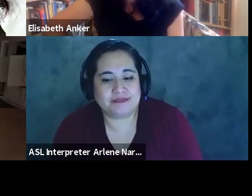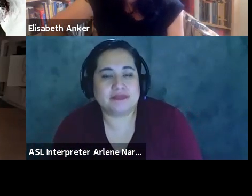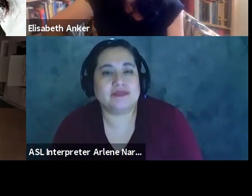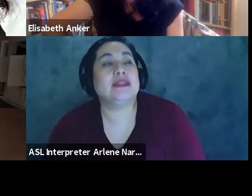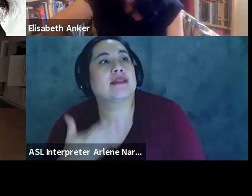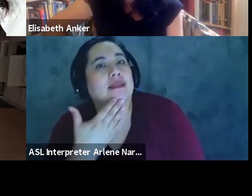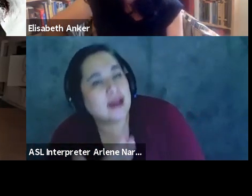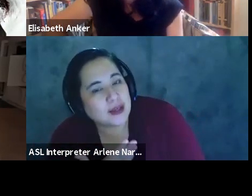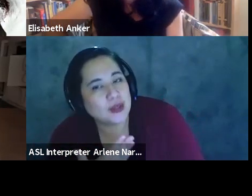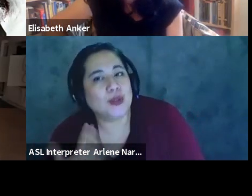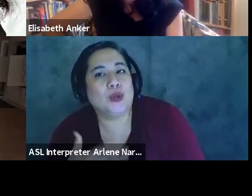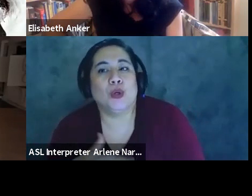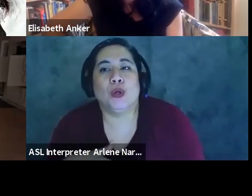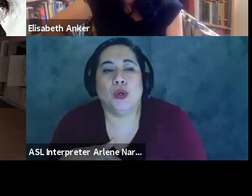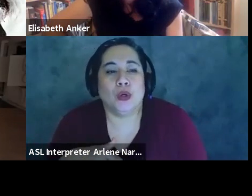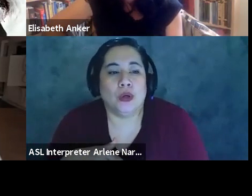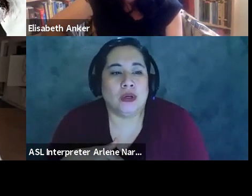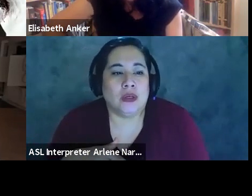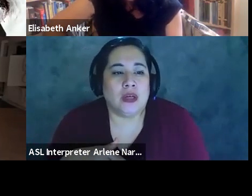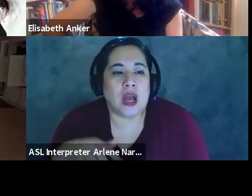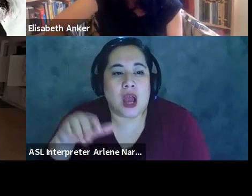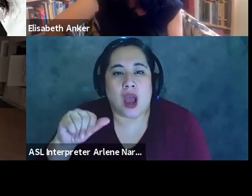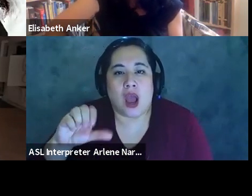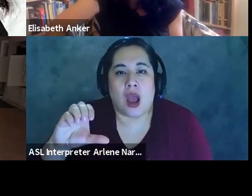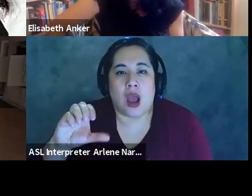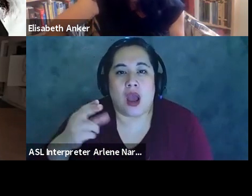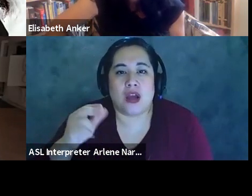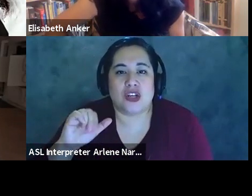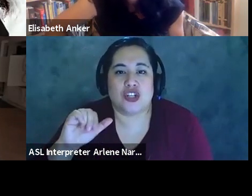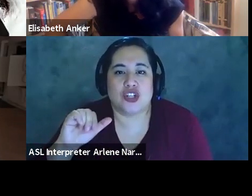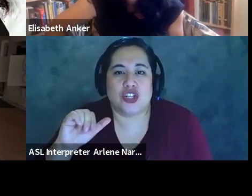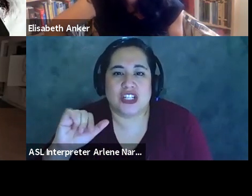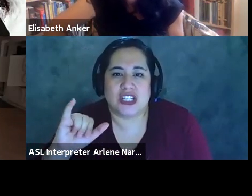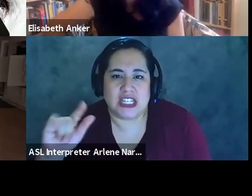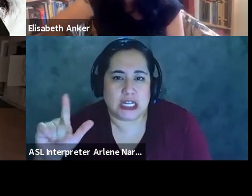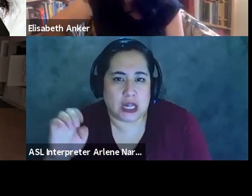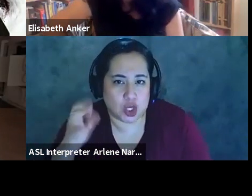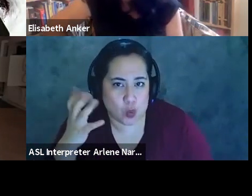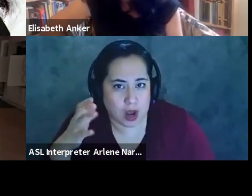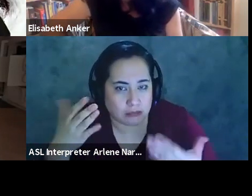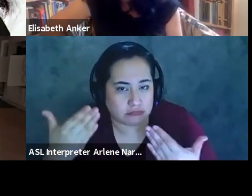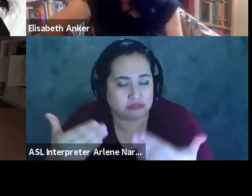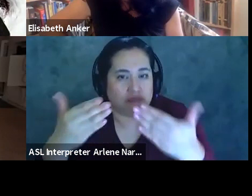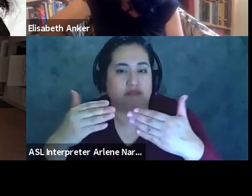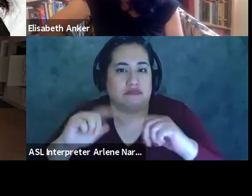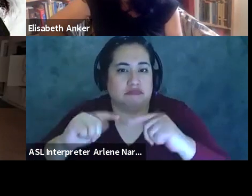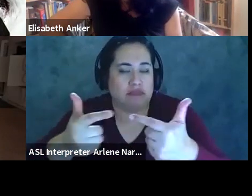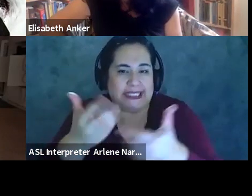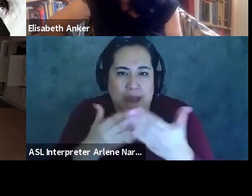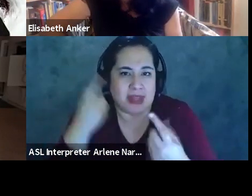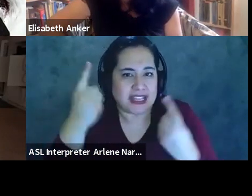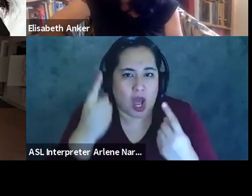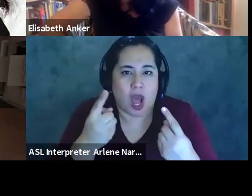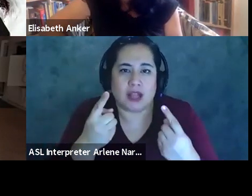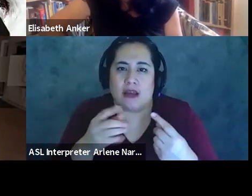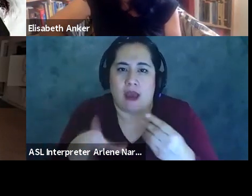Thank you. Achille, do you want to pick up on some of these themes and run with others, whatever you want, also